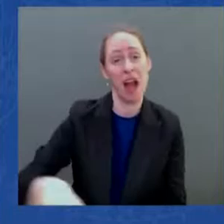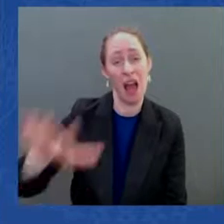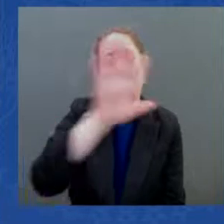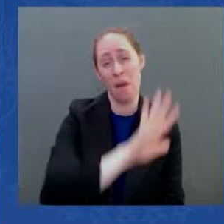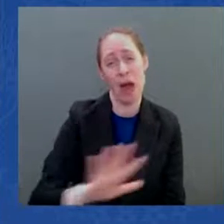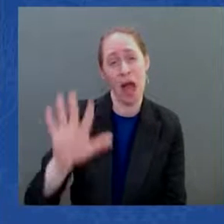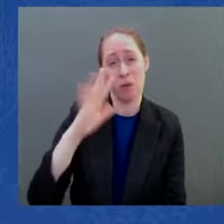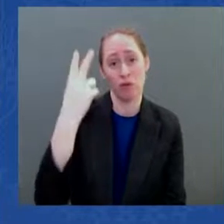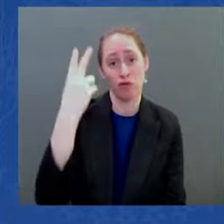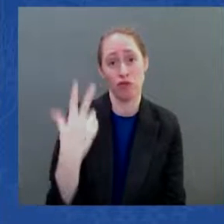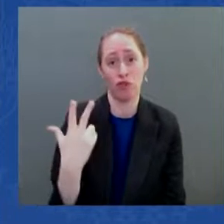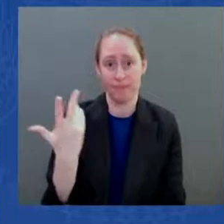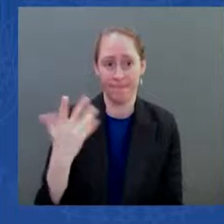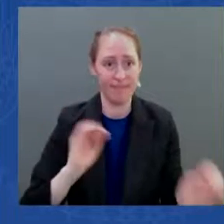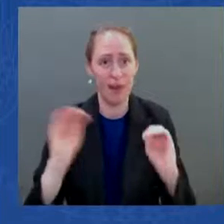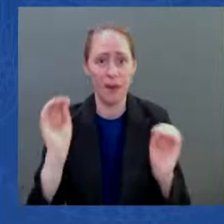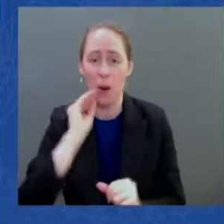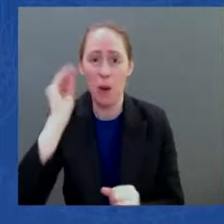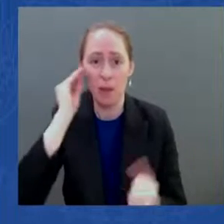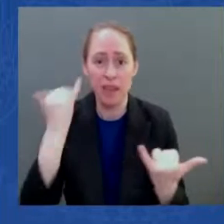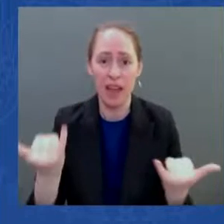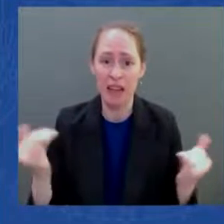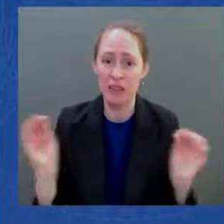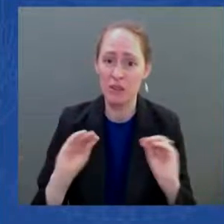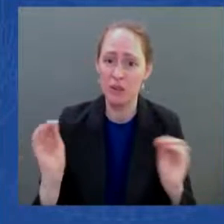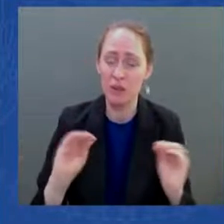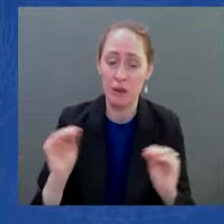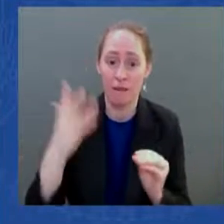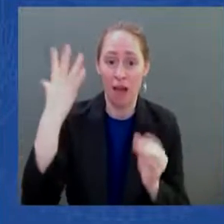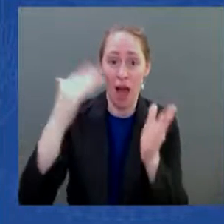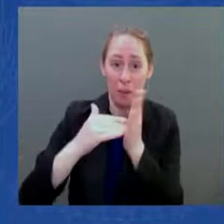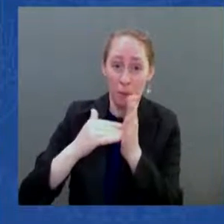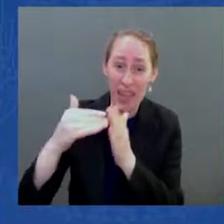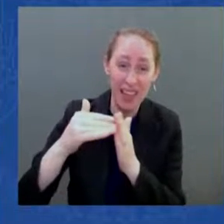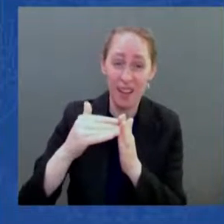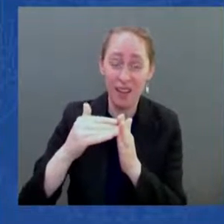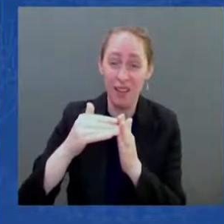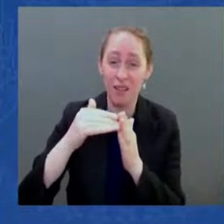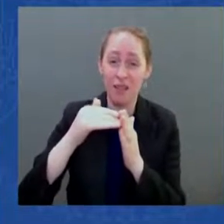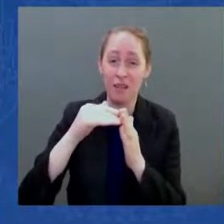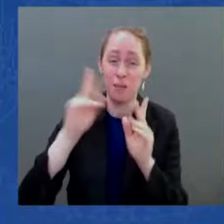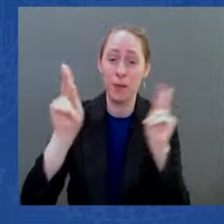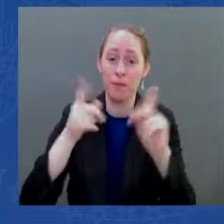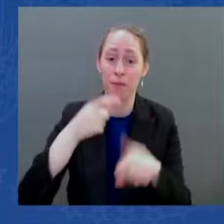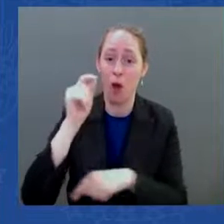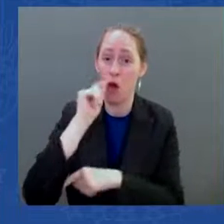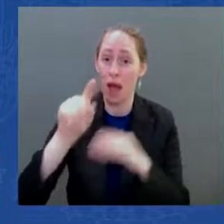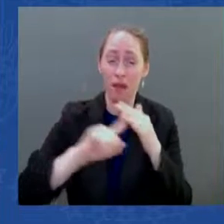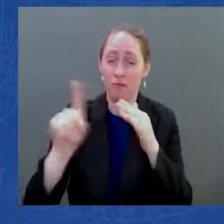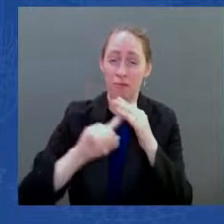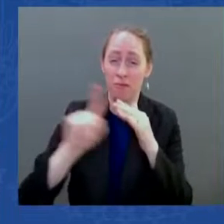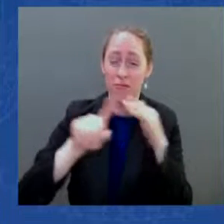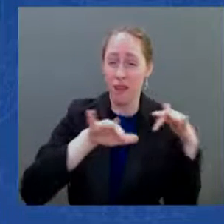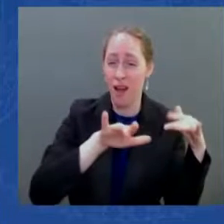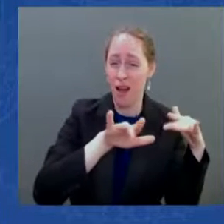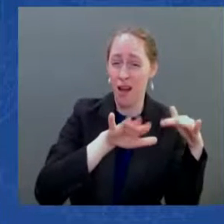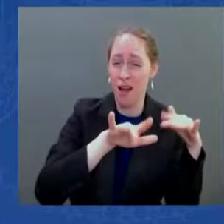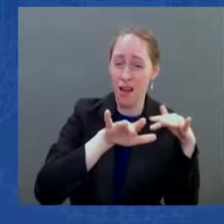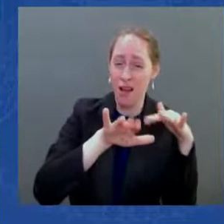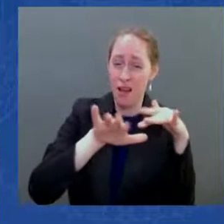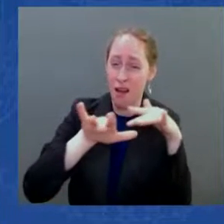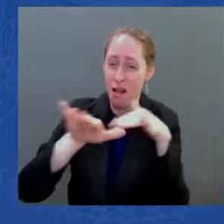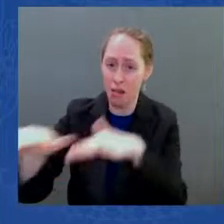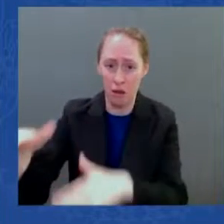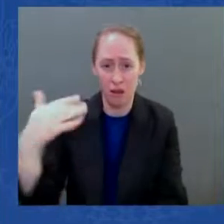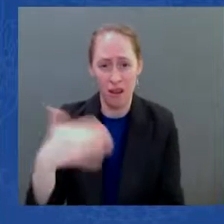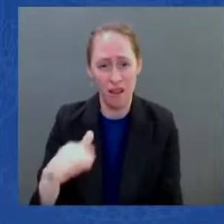absolute outrage. The idea this is happening, approaching the second quarter of the 21st century, is just